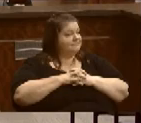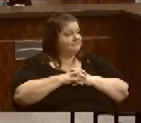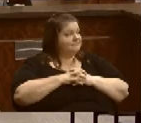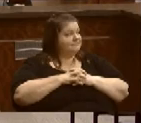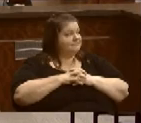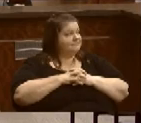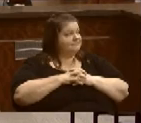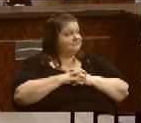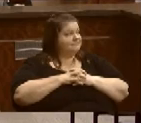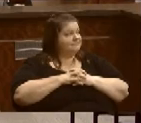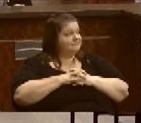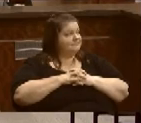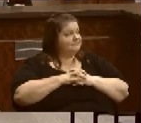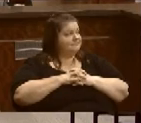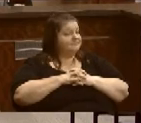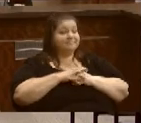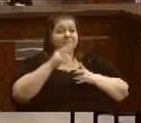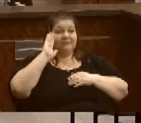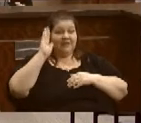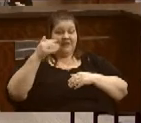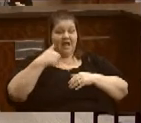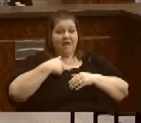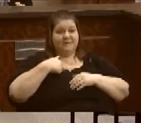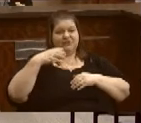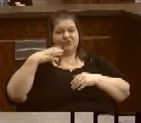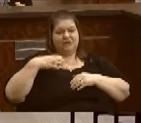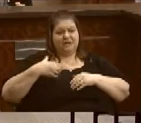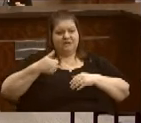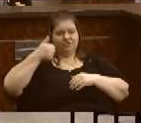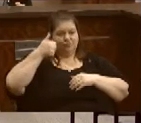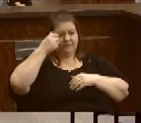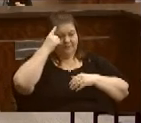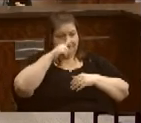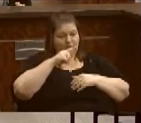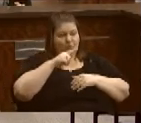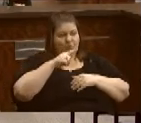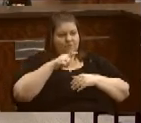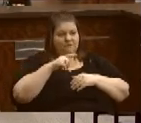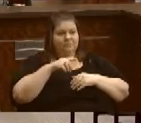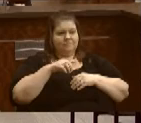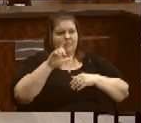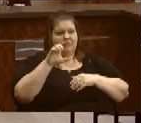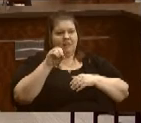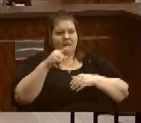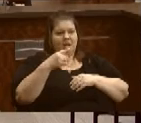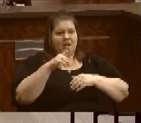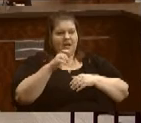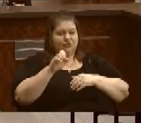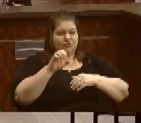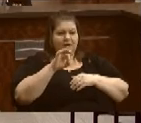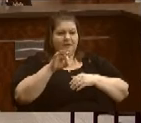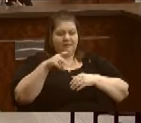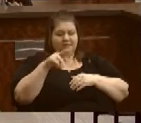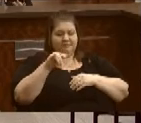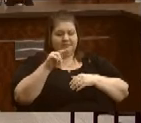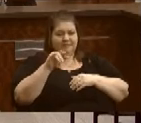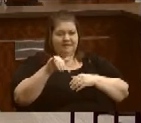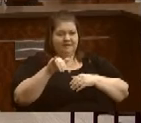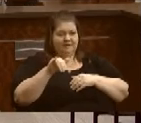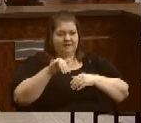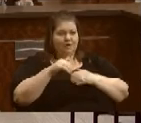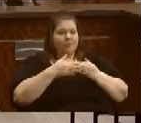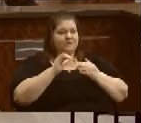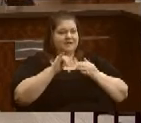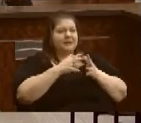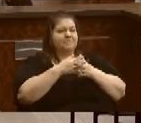I'm Nick Rowan, the Chancellor Commander of Fraternal Lodge, Knights of Pythias. On behalf of our lodge,